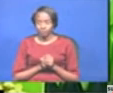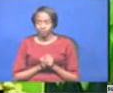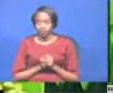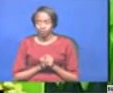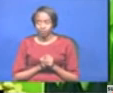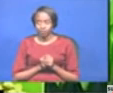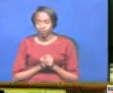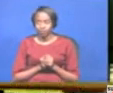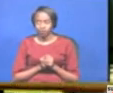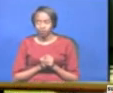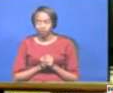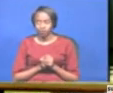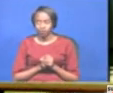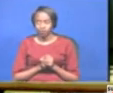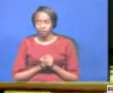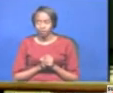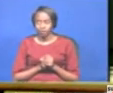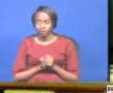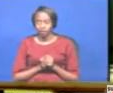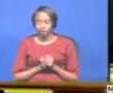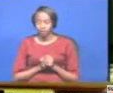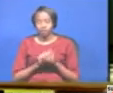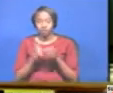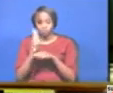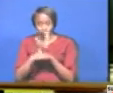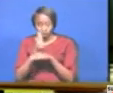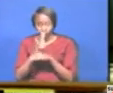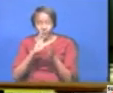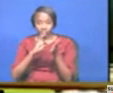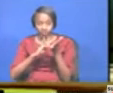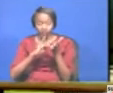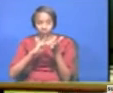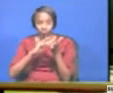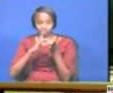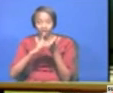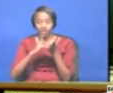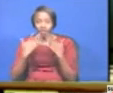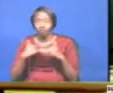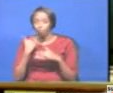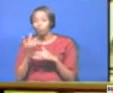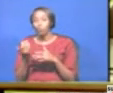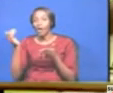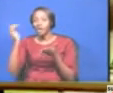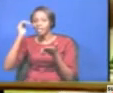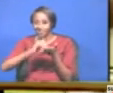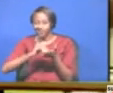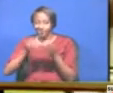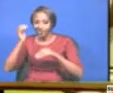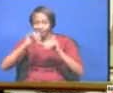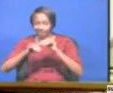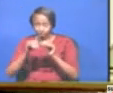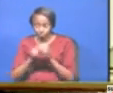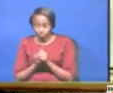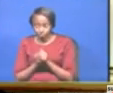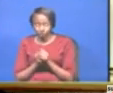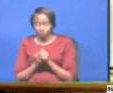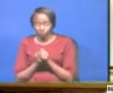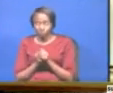use the TIMS kit to identify voters for those specific by-elections